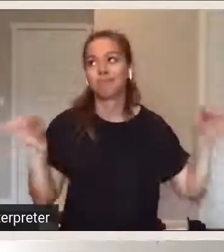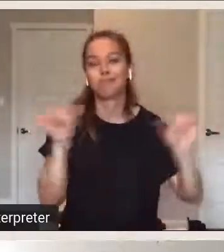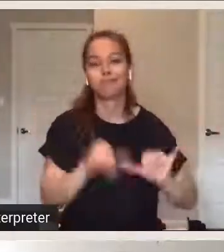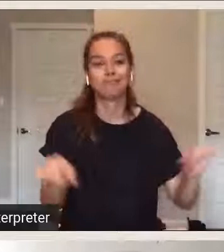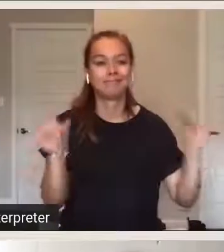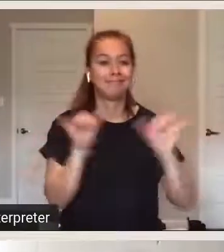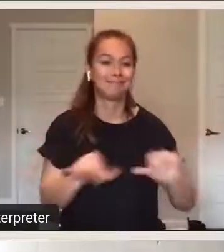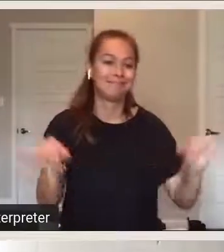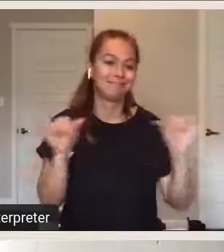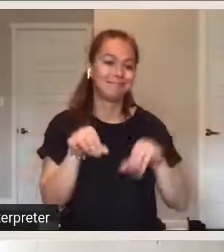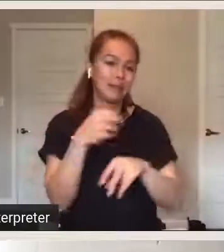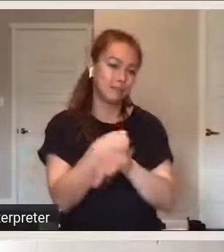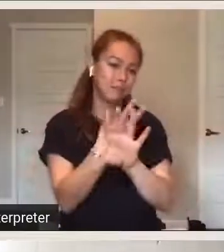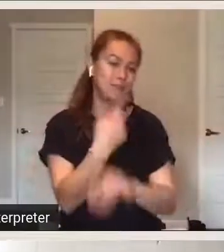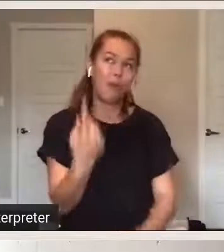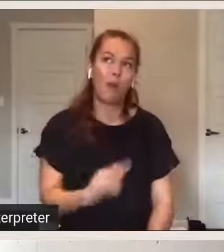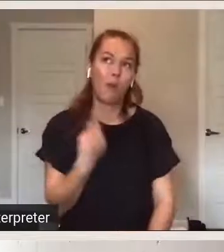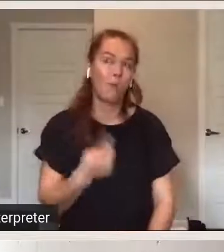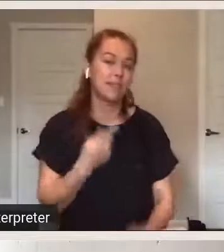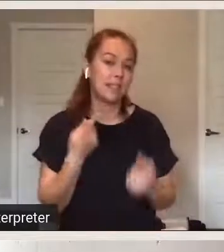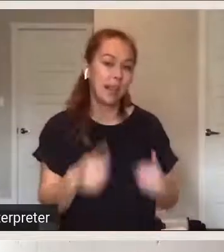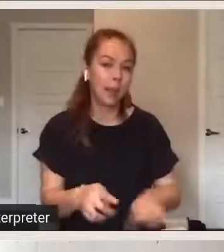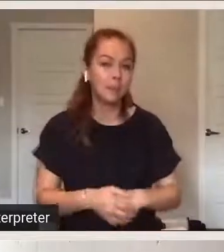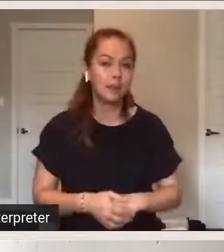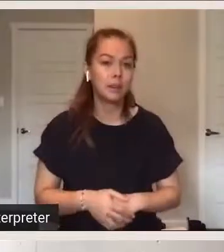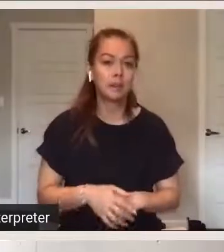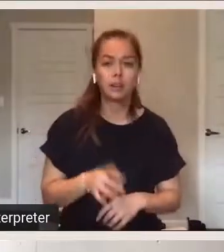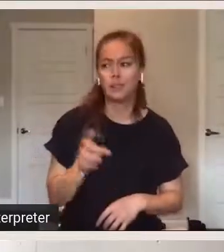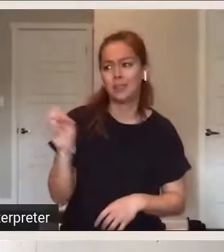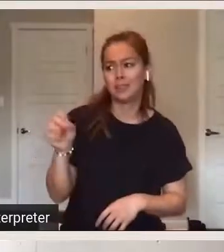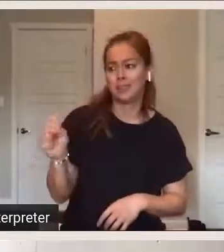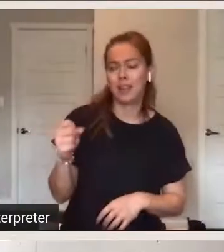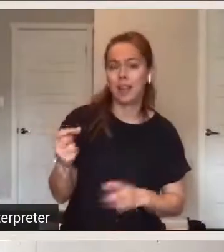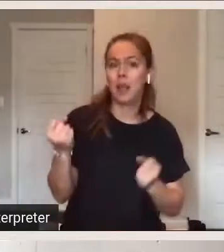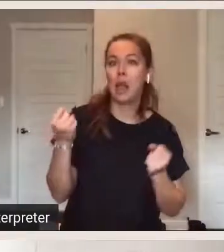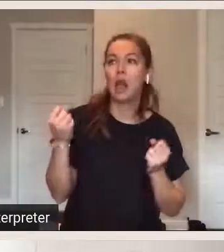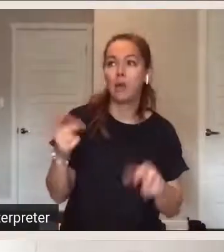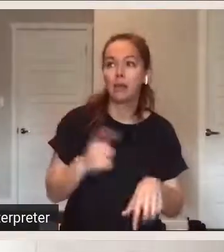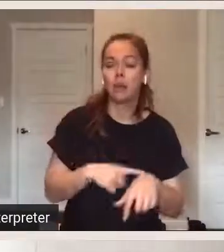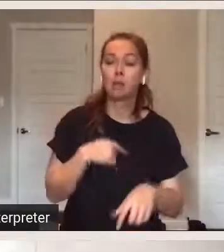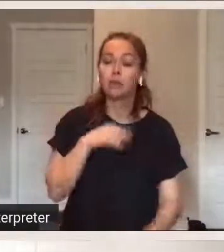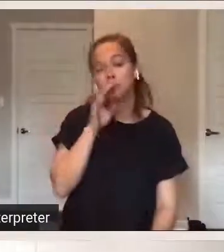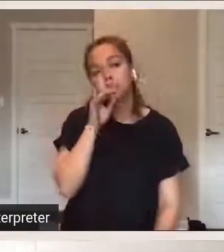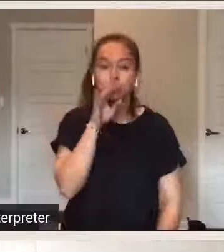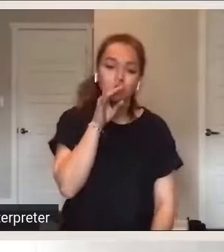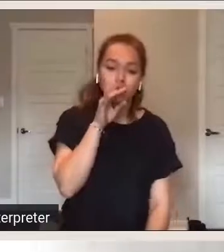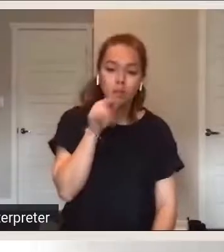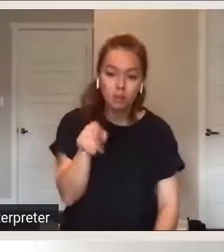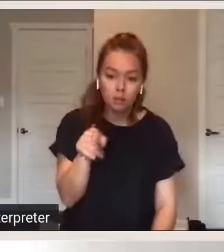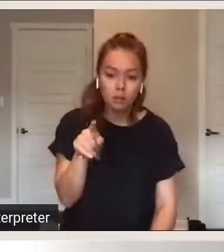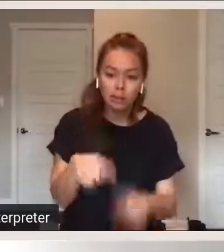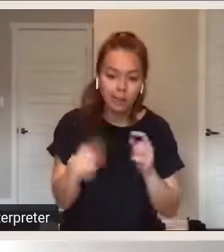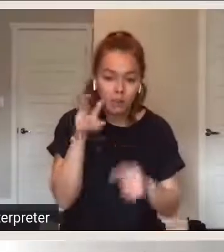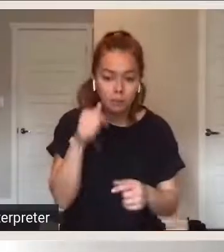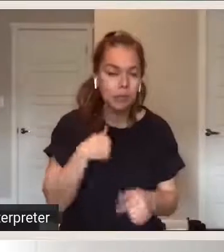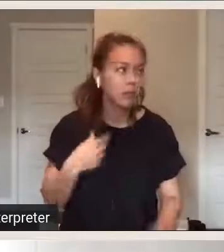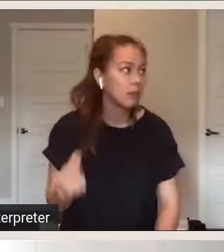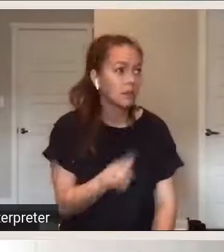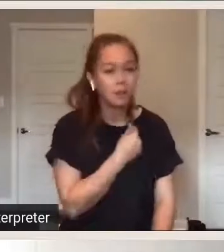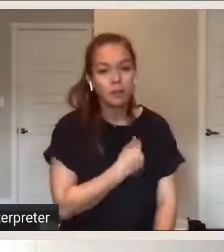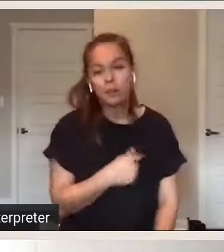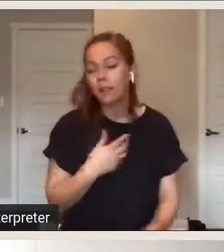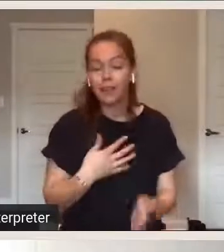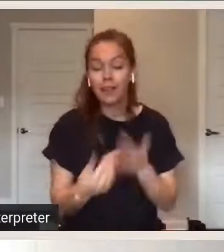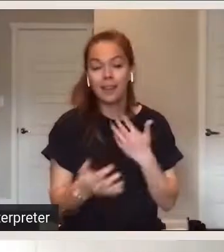Yeah. I know the amount of times I forget to unmute myself. it's definitely a thing.